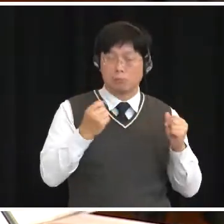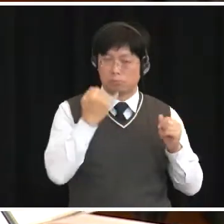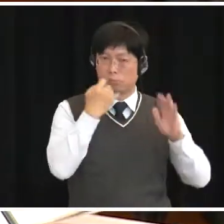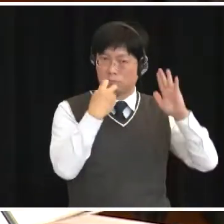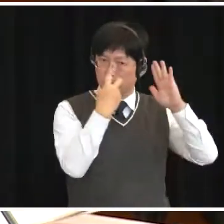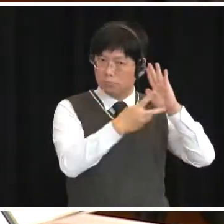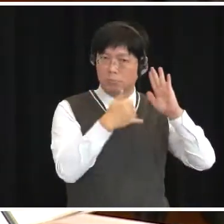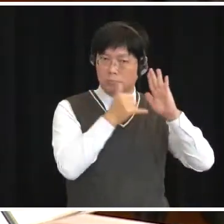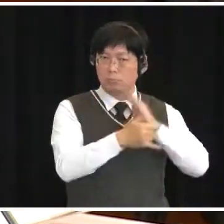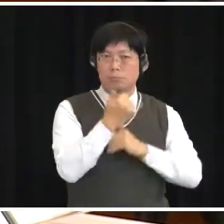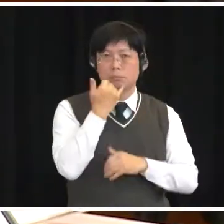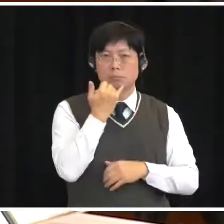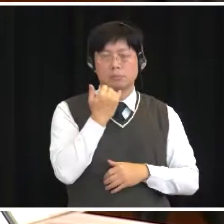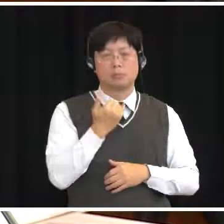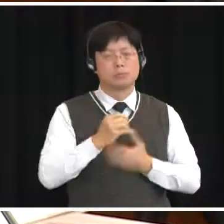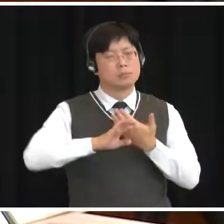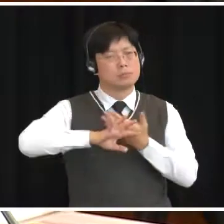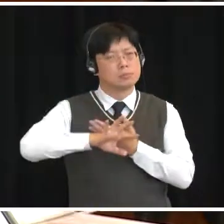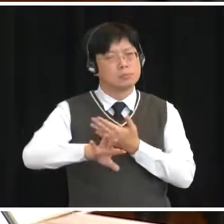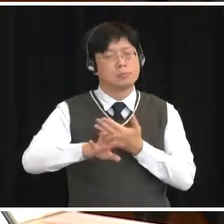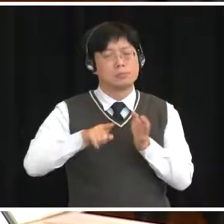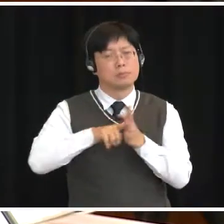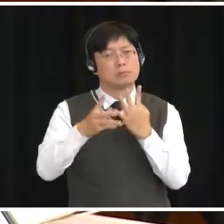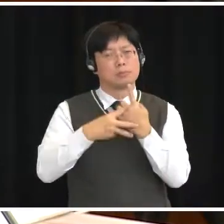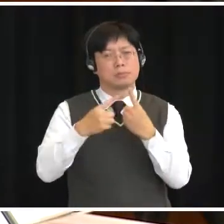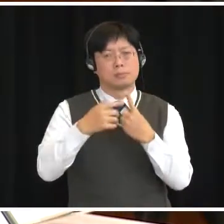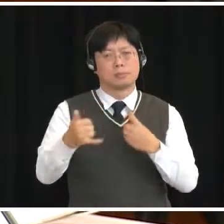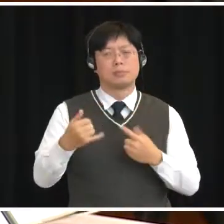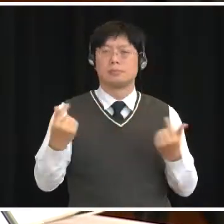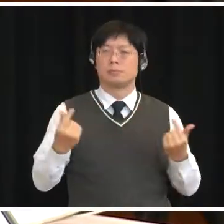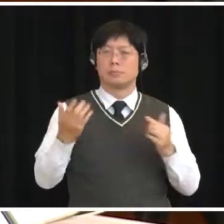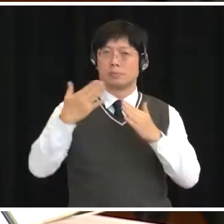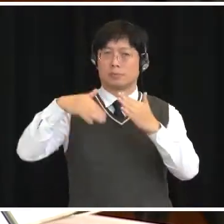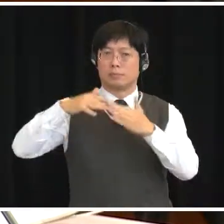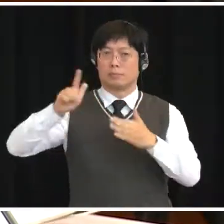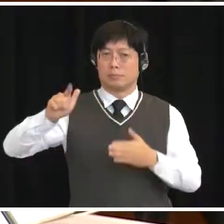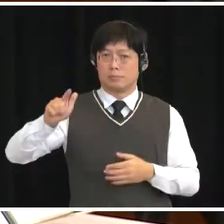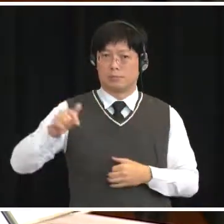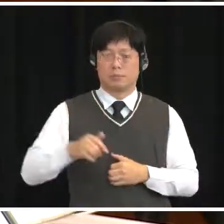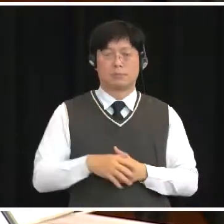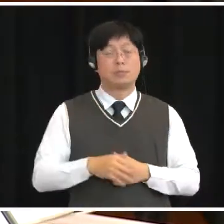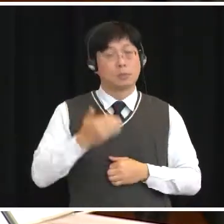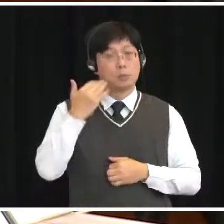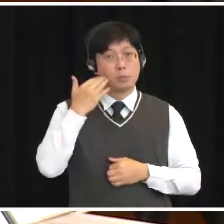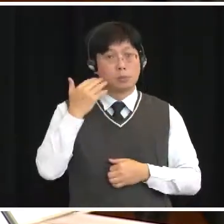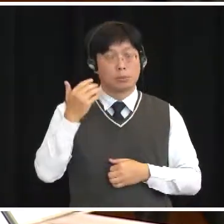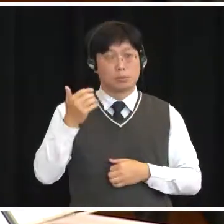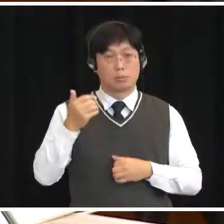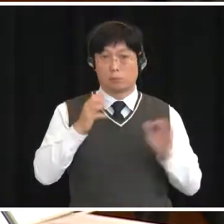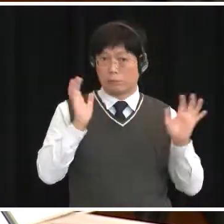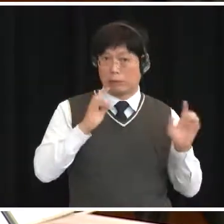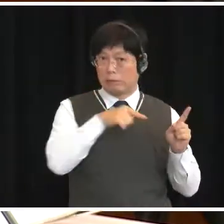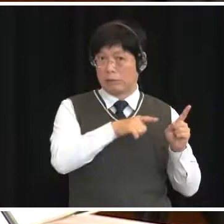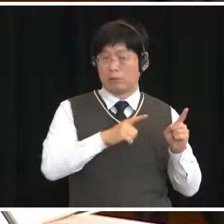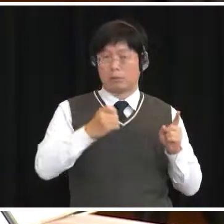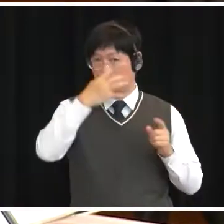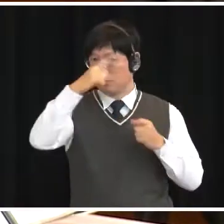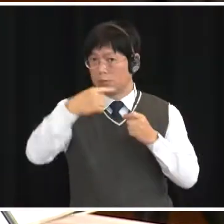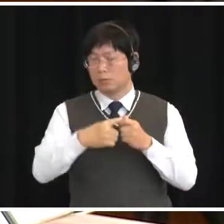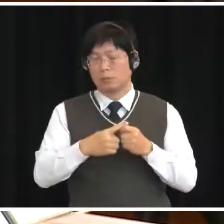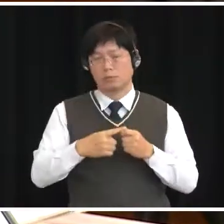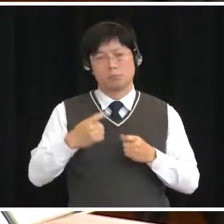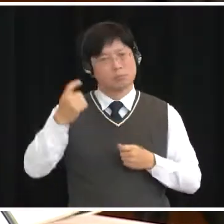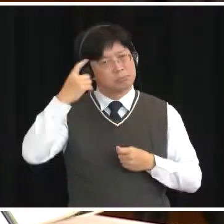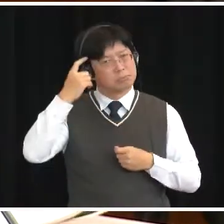And the social and welfare institutions may visit the children, whereas other professionals, such as teachers,